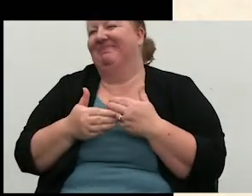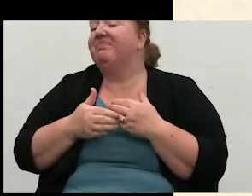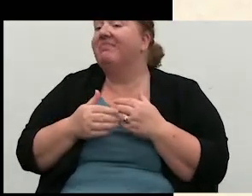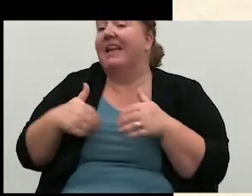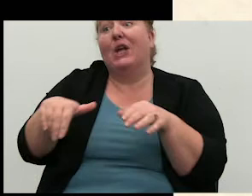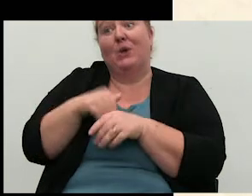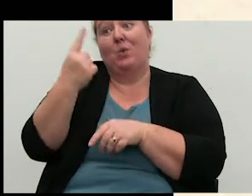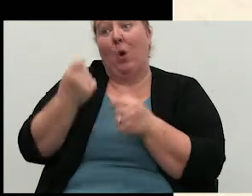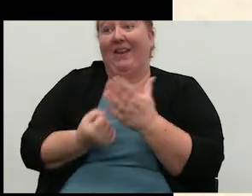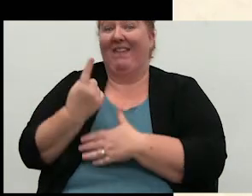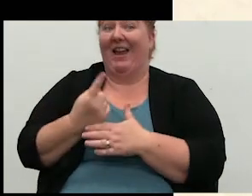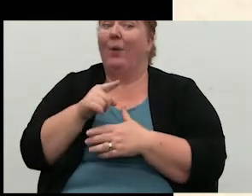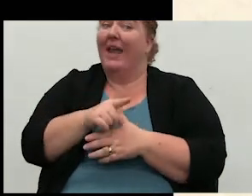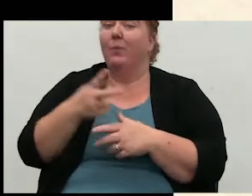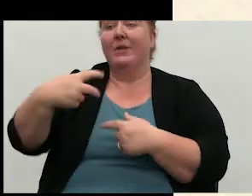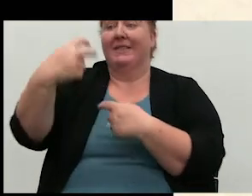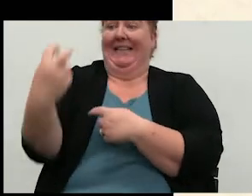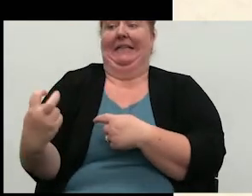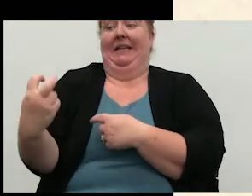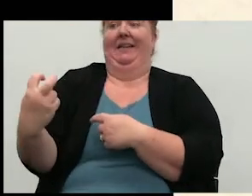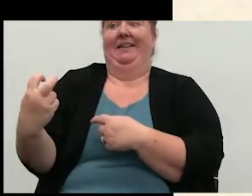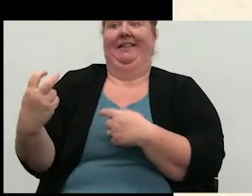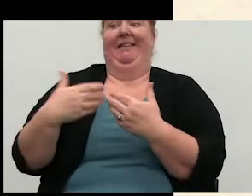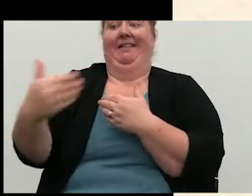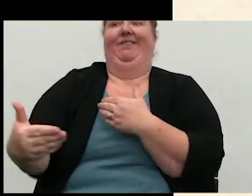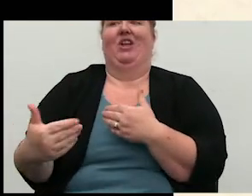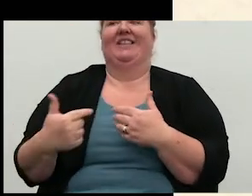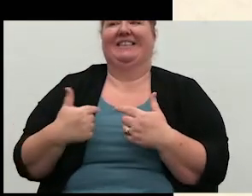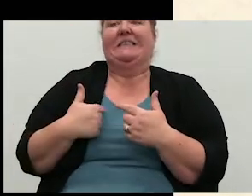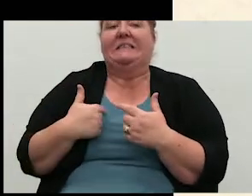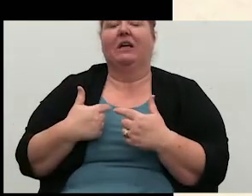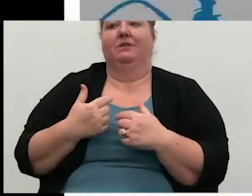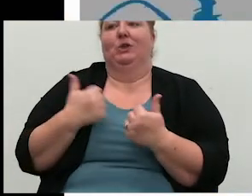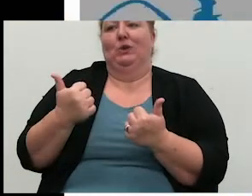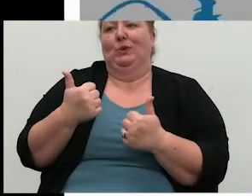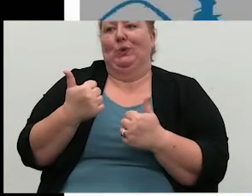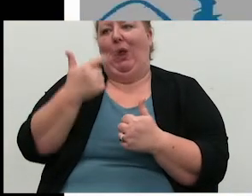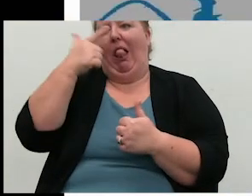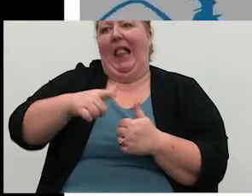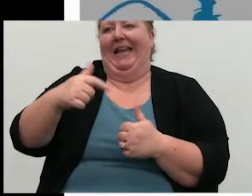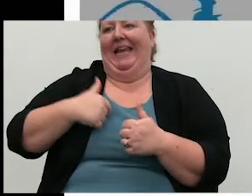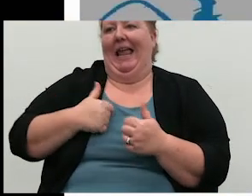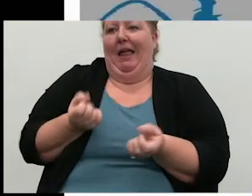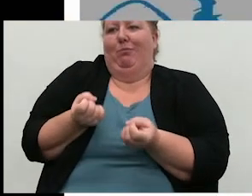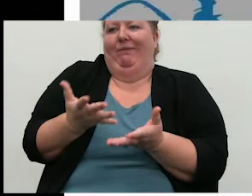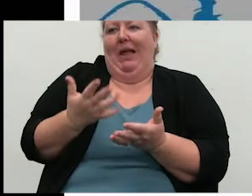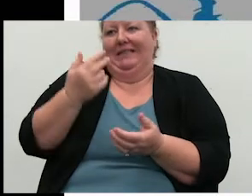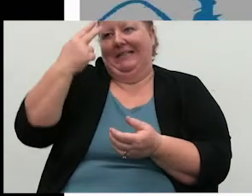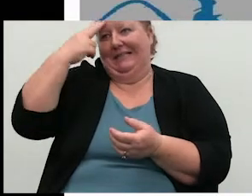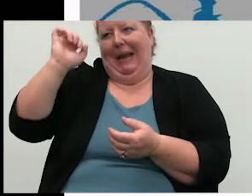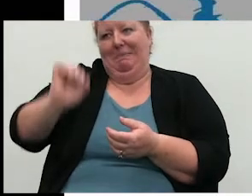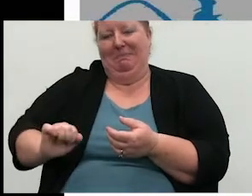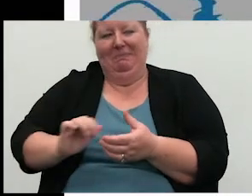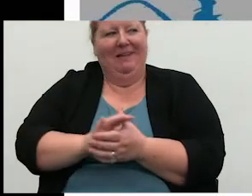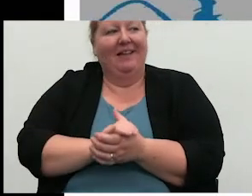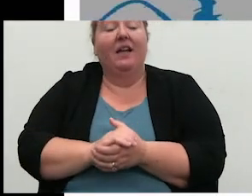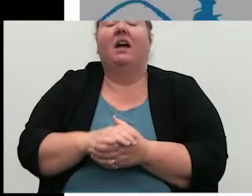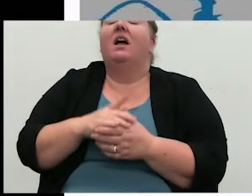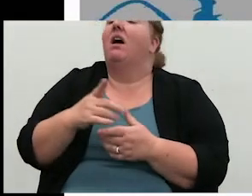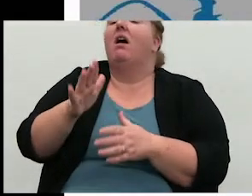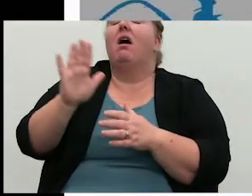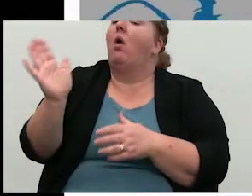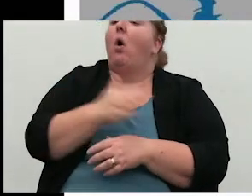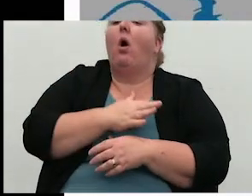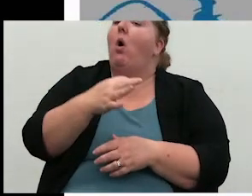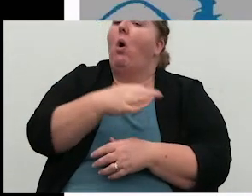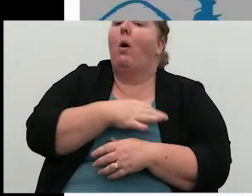event where he was sitting in the front row. So it's lucky that I was quoting. Now, obviously, it's not just medical, all sorts of data you